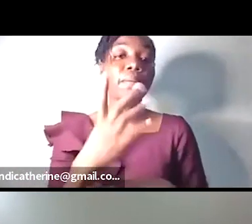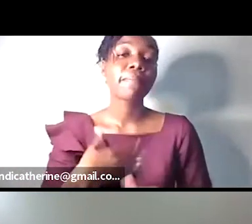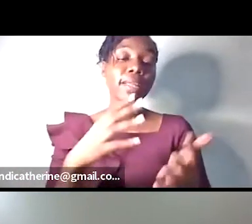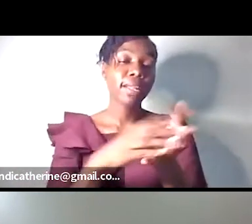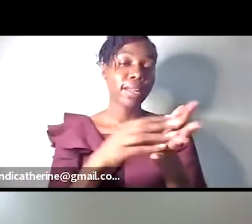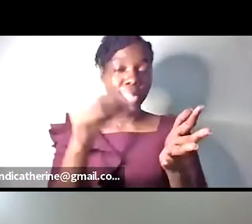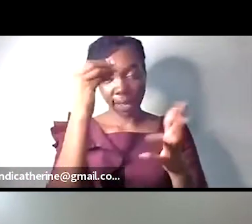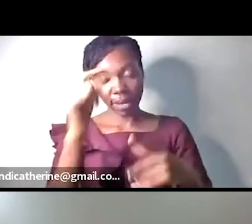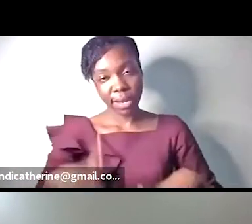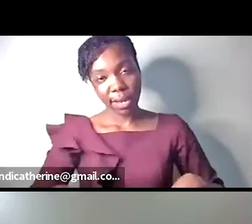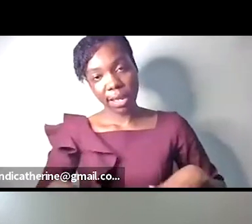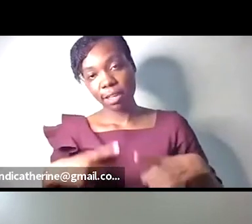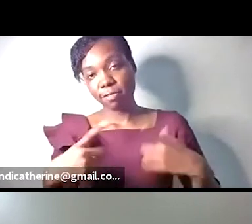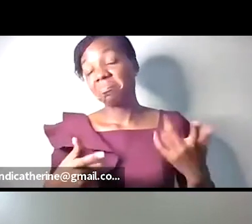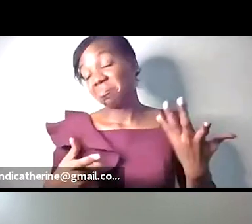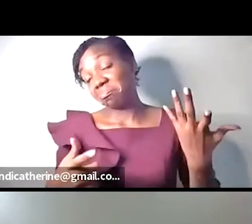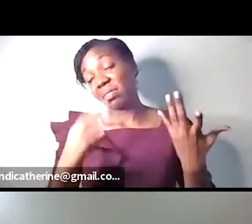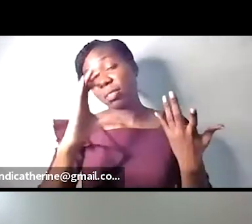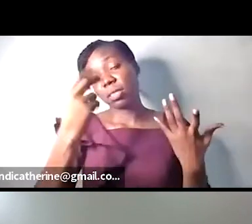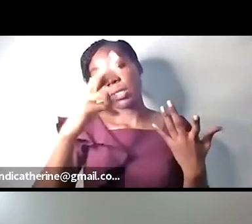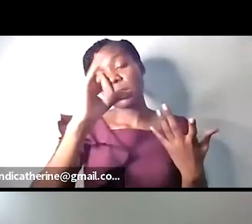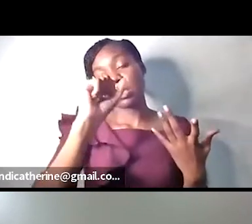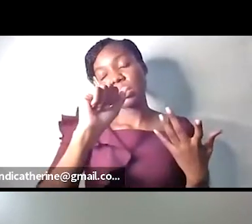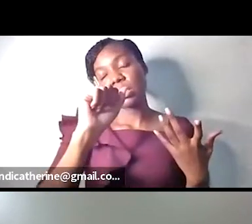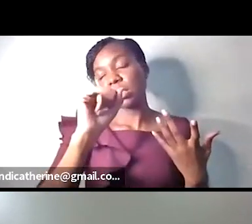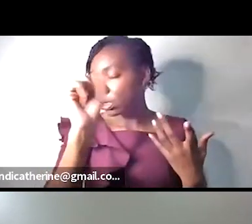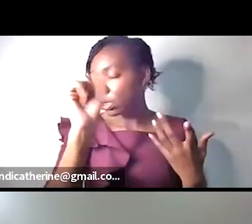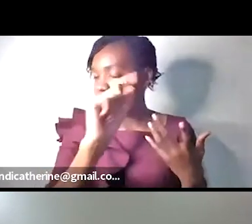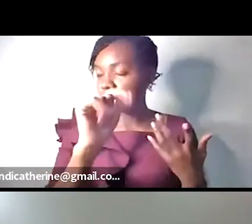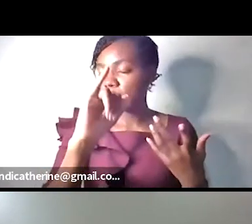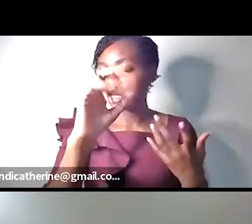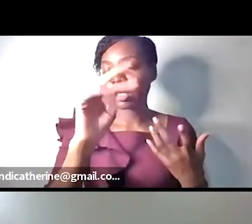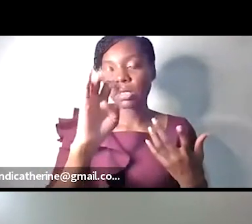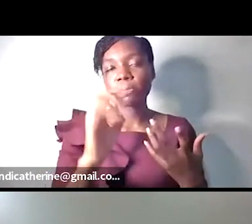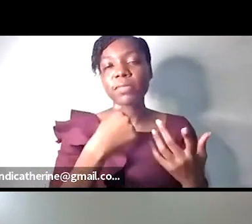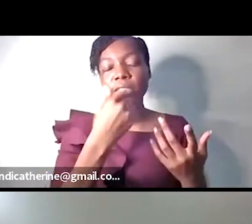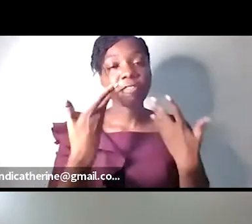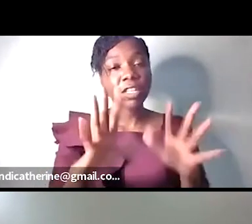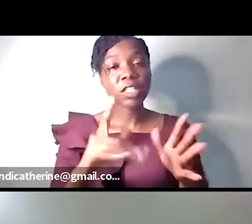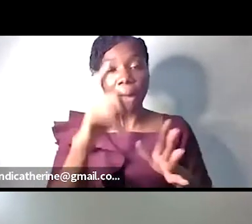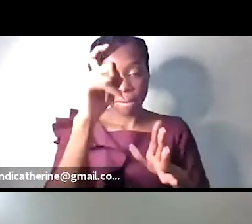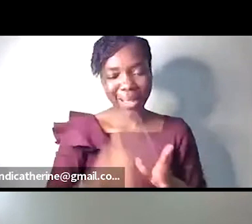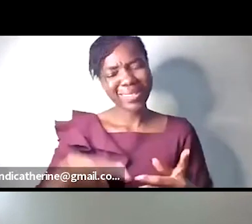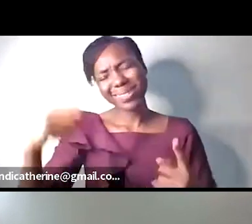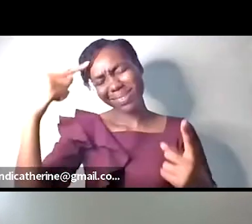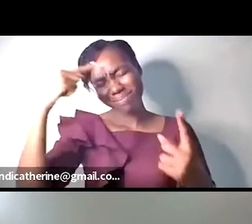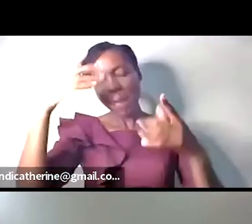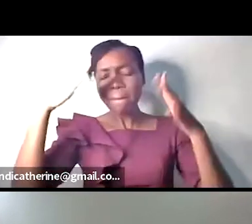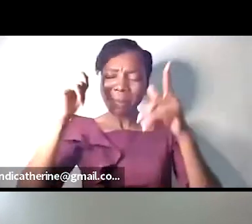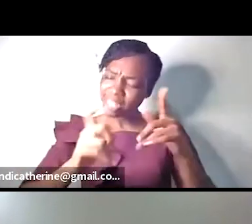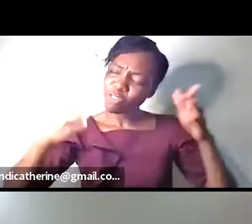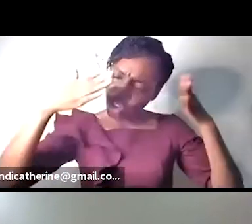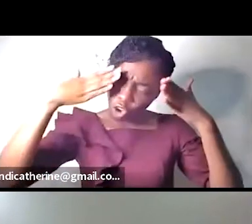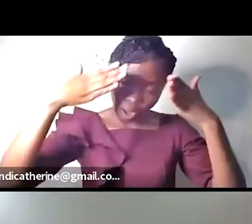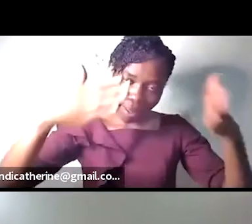is, Christine said really something very important, is you've got to be intentional. And you will